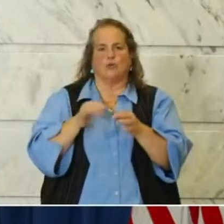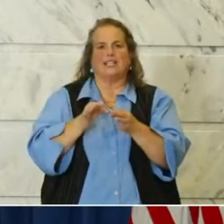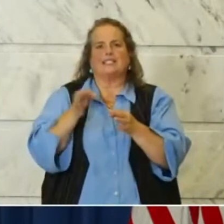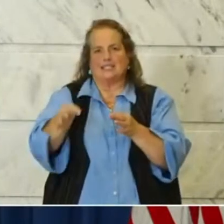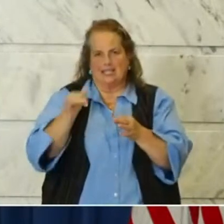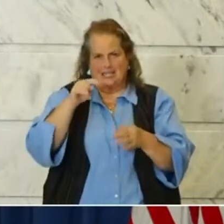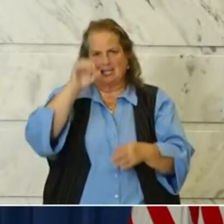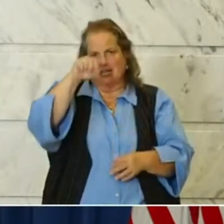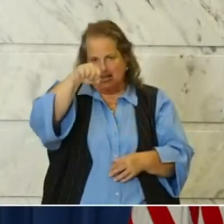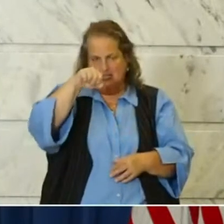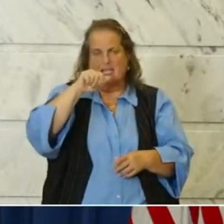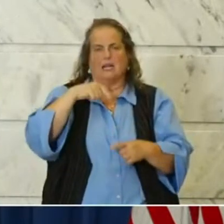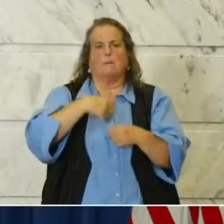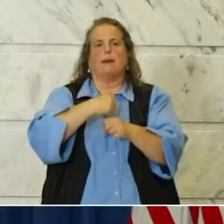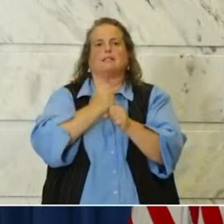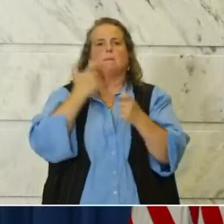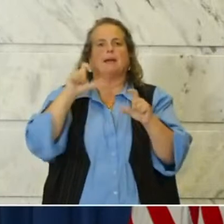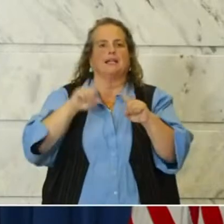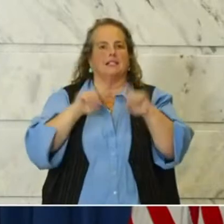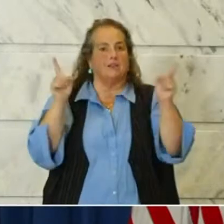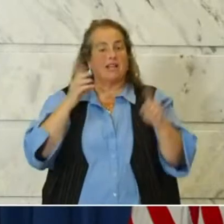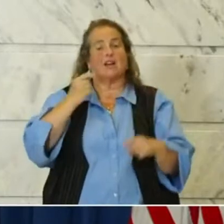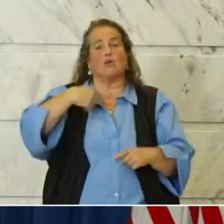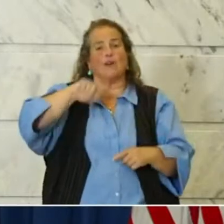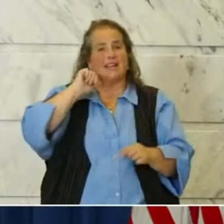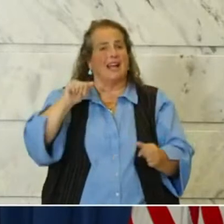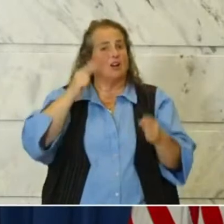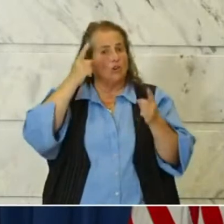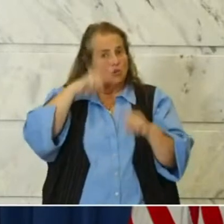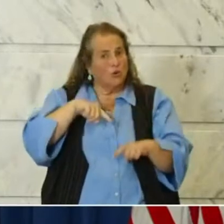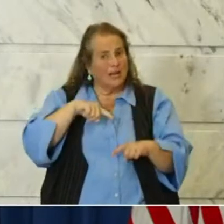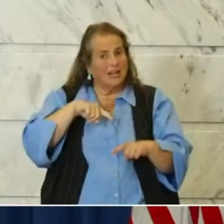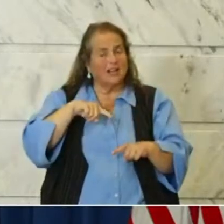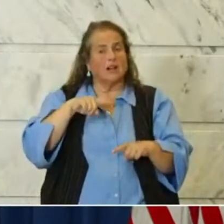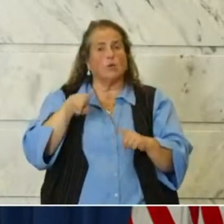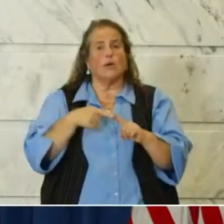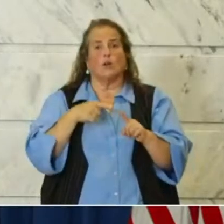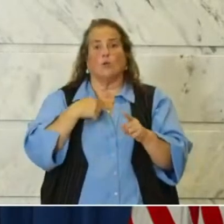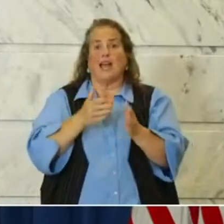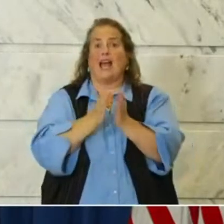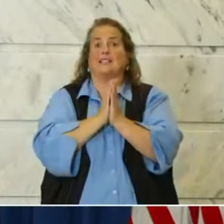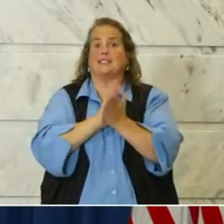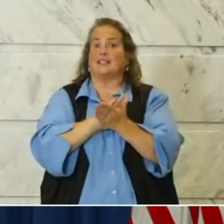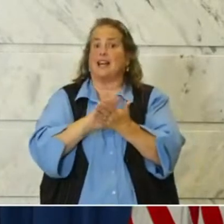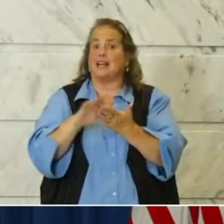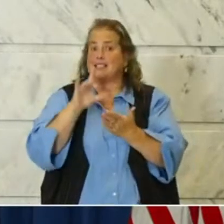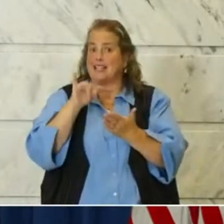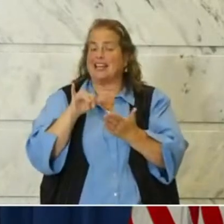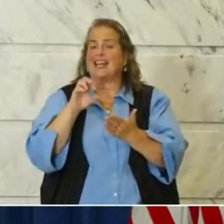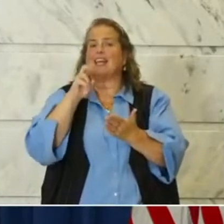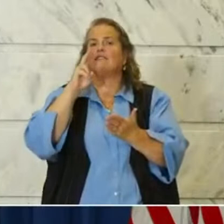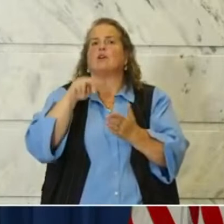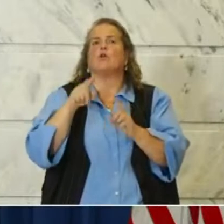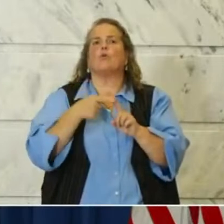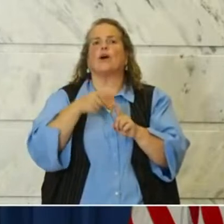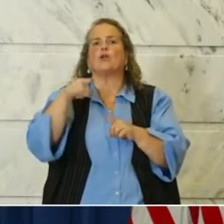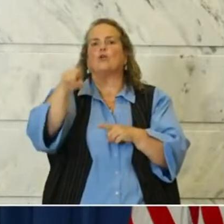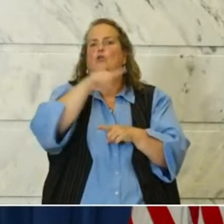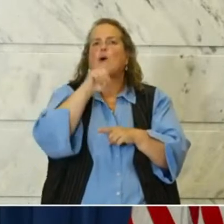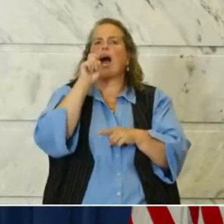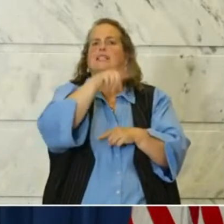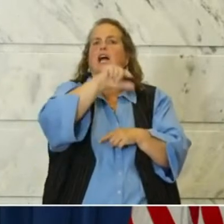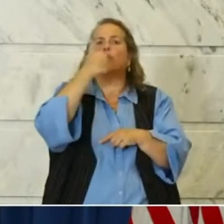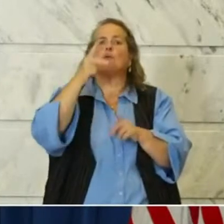making a big difference, and I think we can all agree that when we asked nicely, and even when you out there asked other